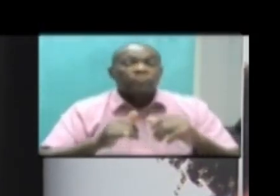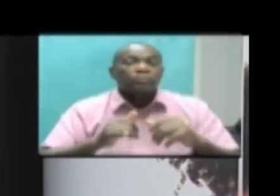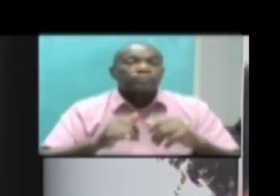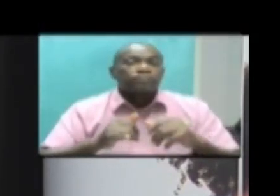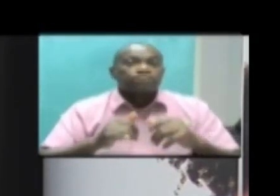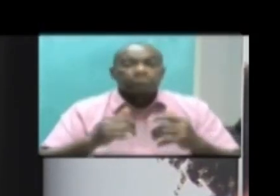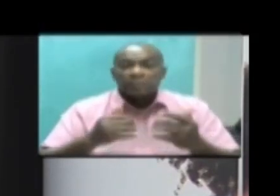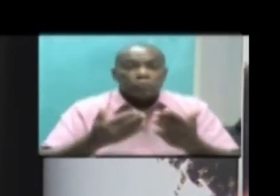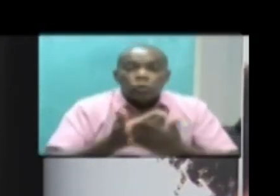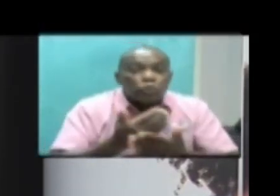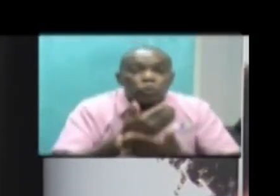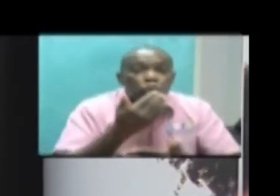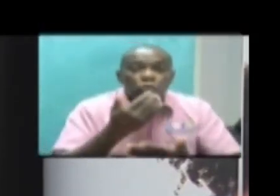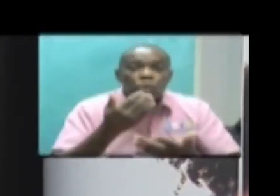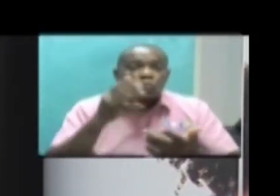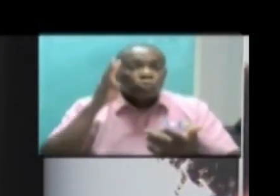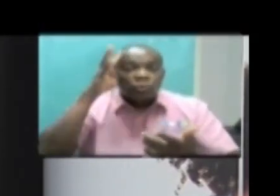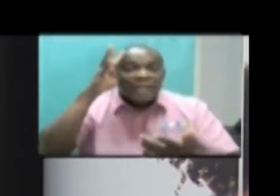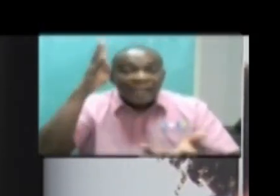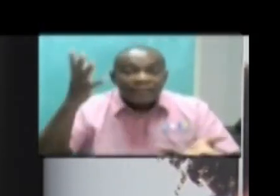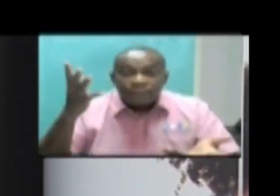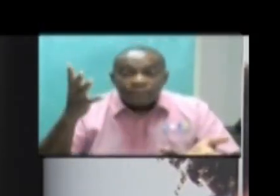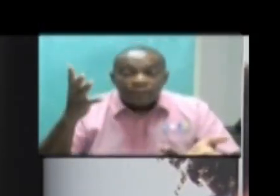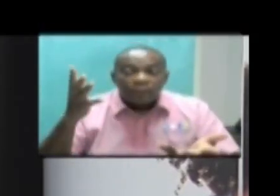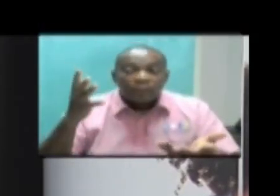my child have a more positive